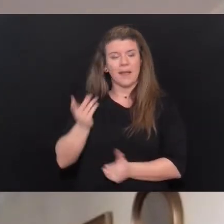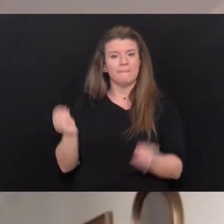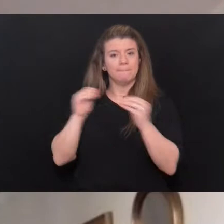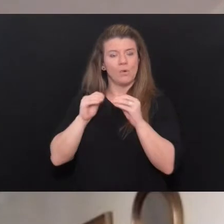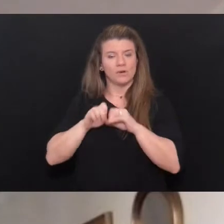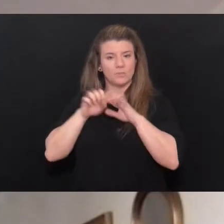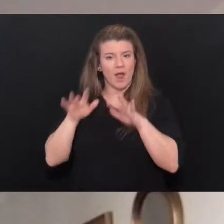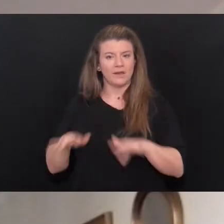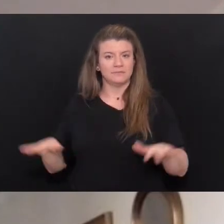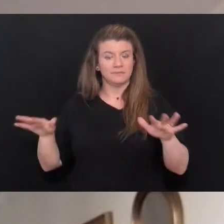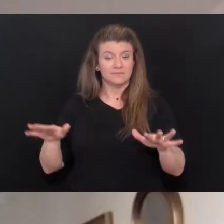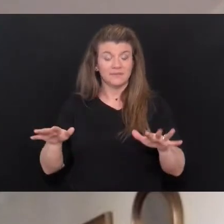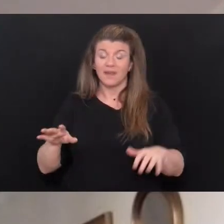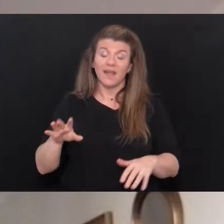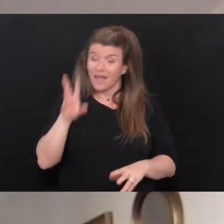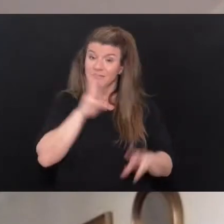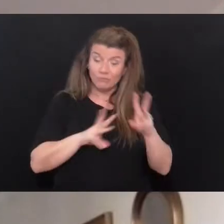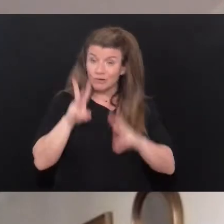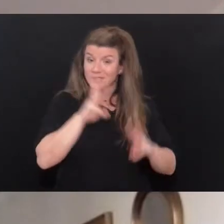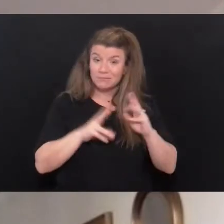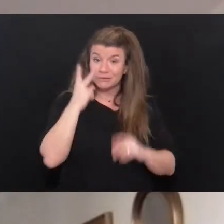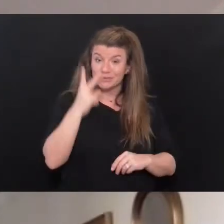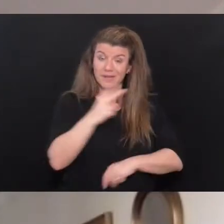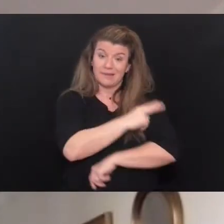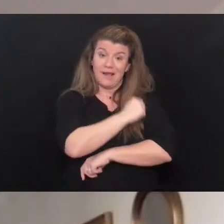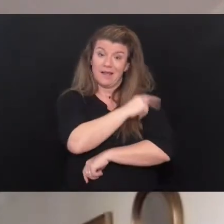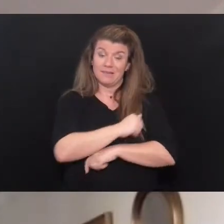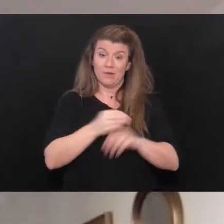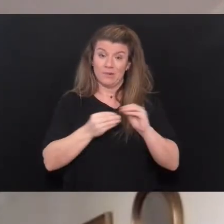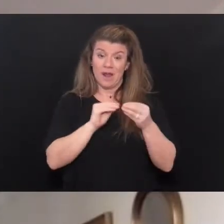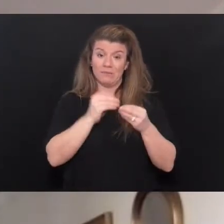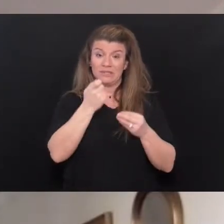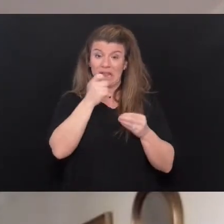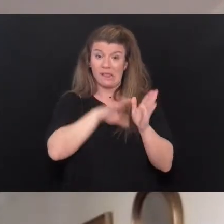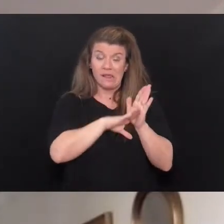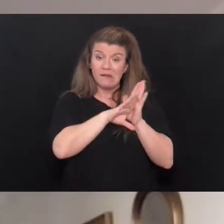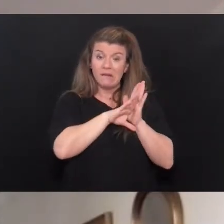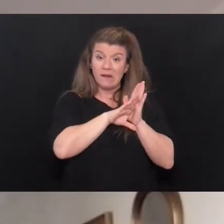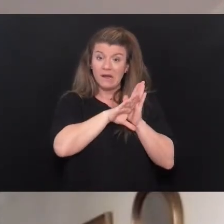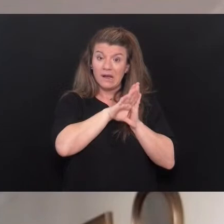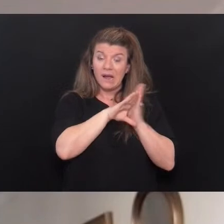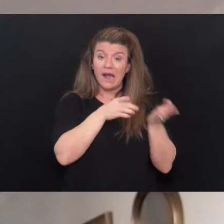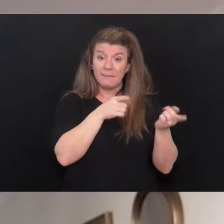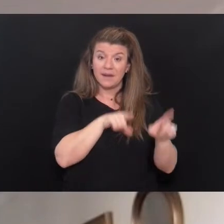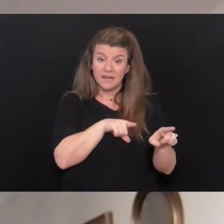You know, it is concerning that we are seeing our hospital numbers tick up, as the governor said.